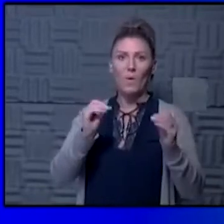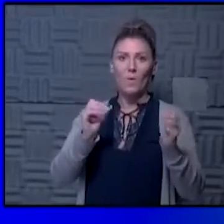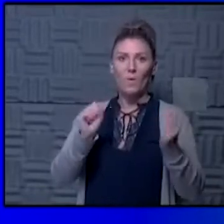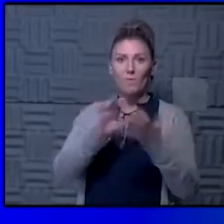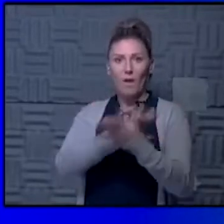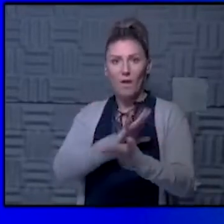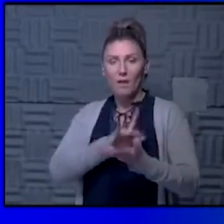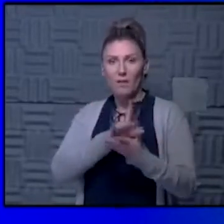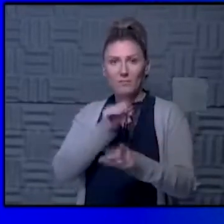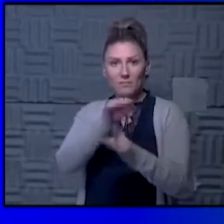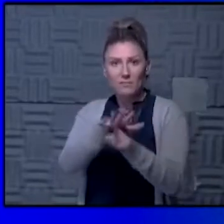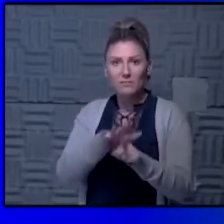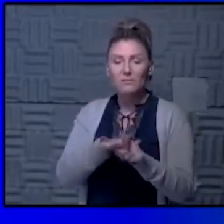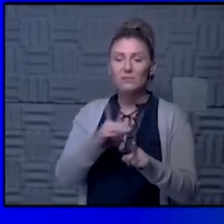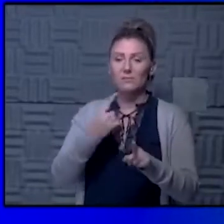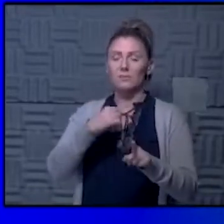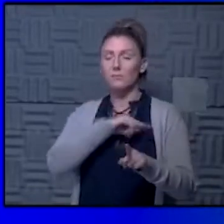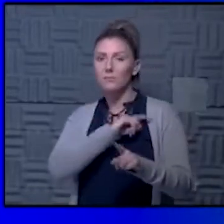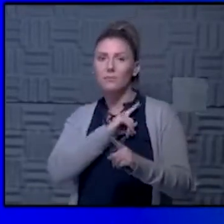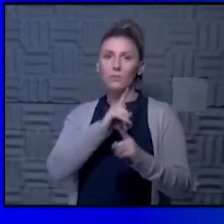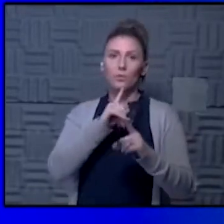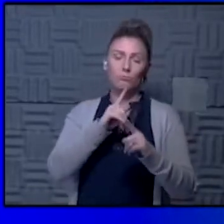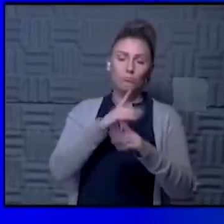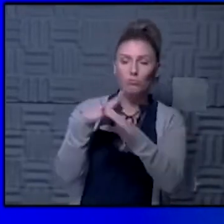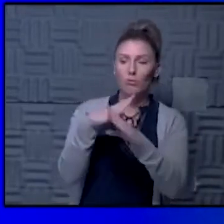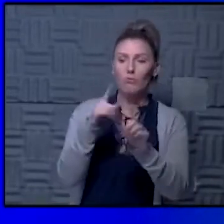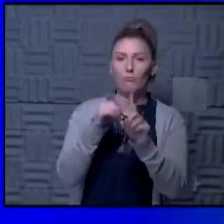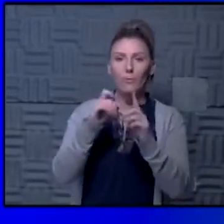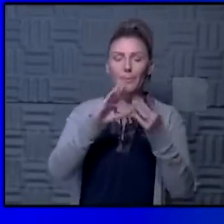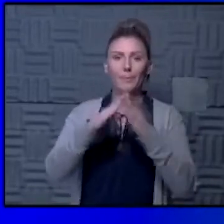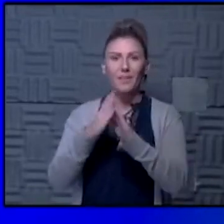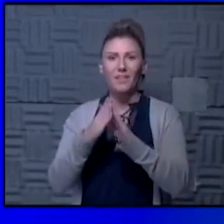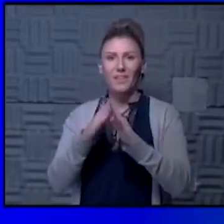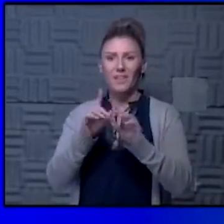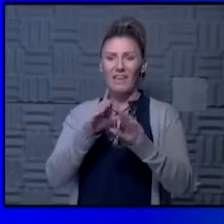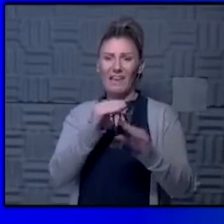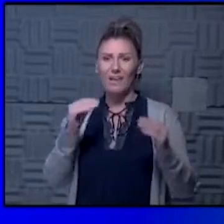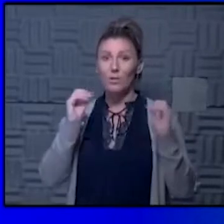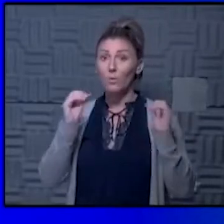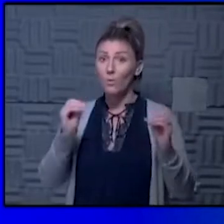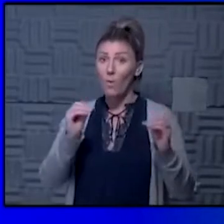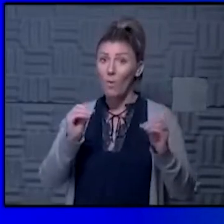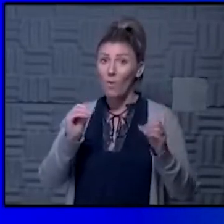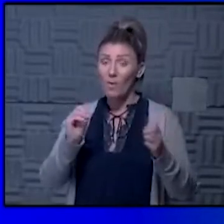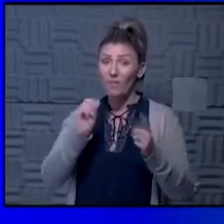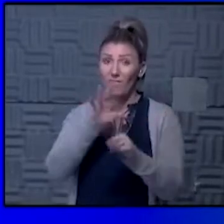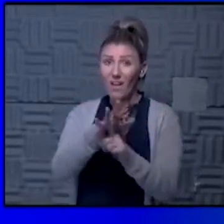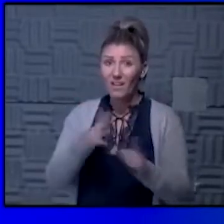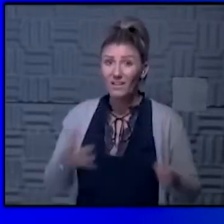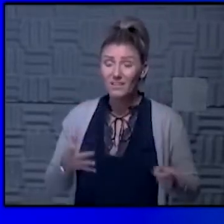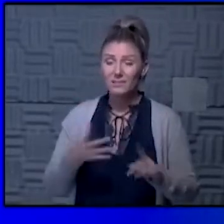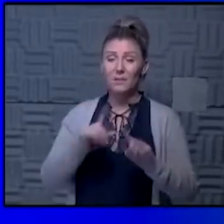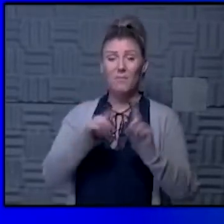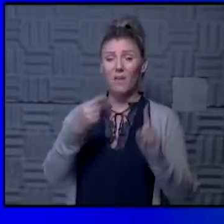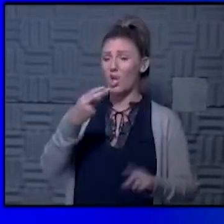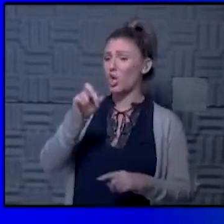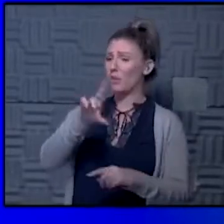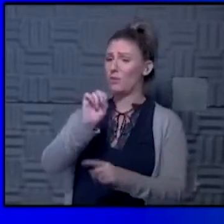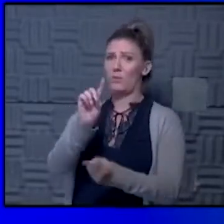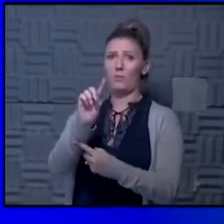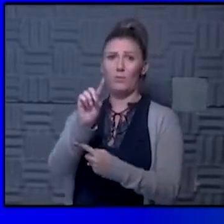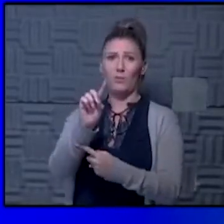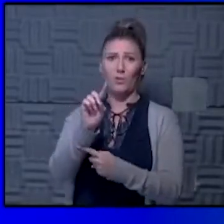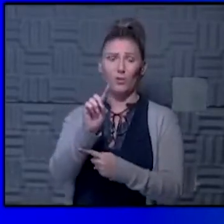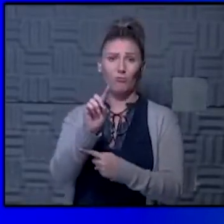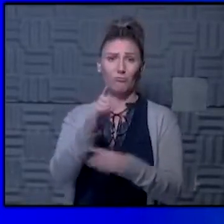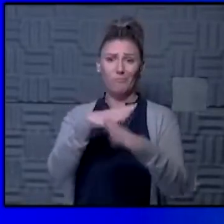meaning that you won't have any effects. You can have the infection, but you won't have any effects. Typically, herd immunity, really, I think